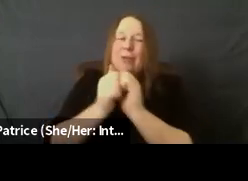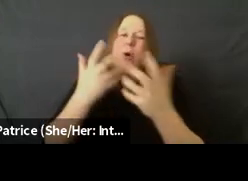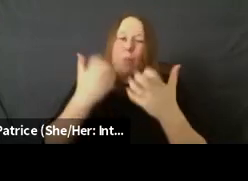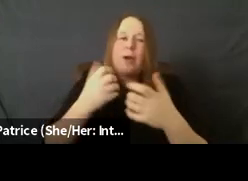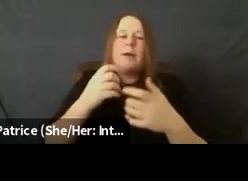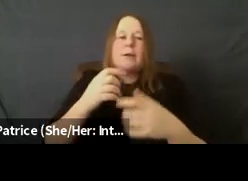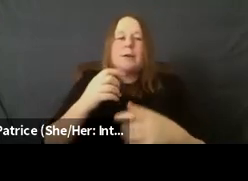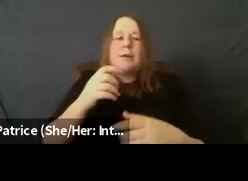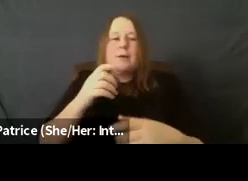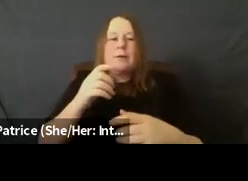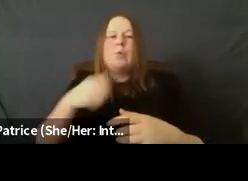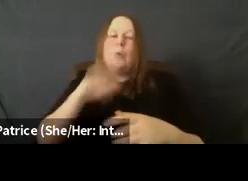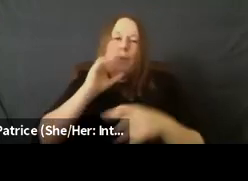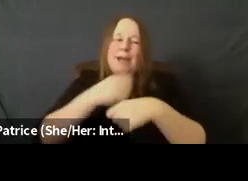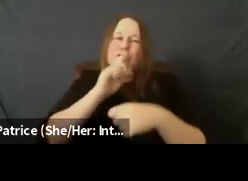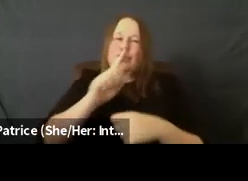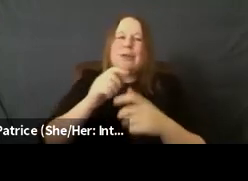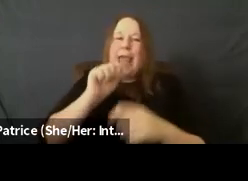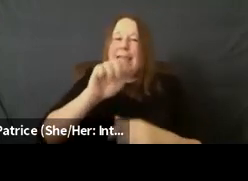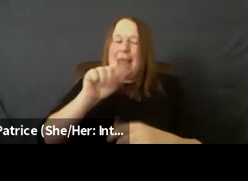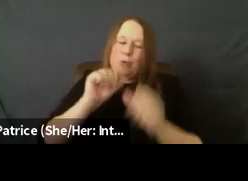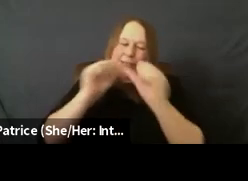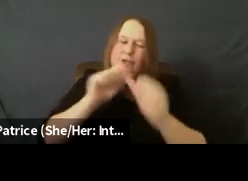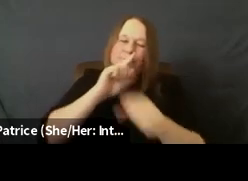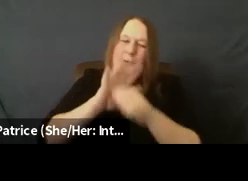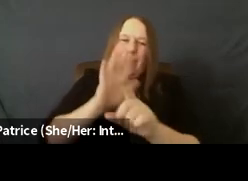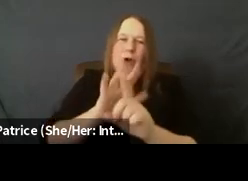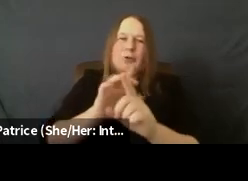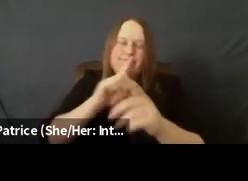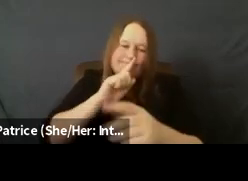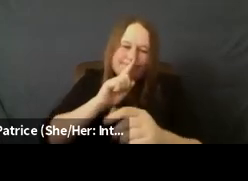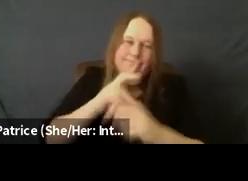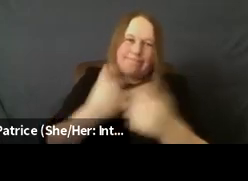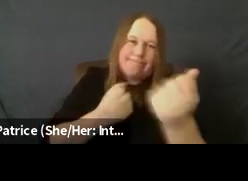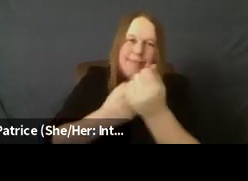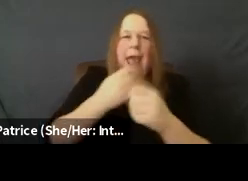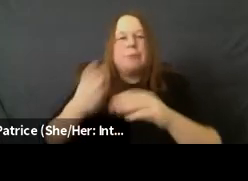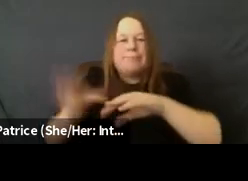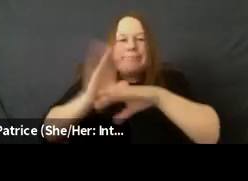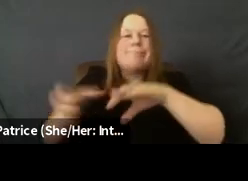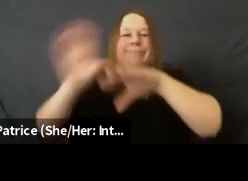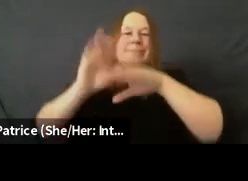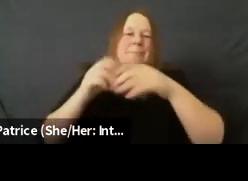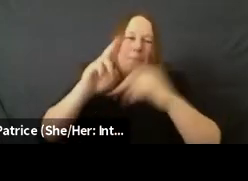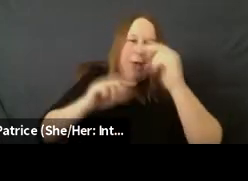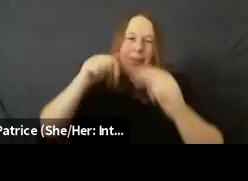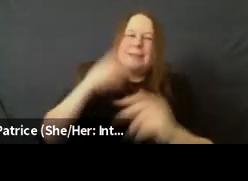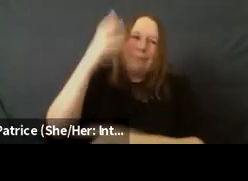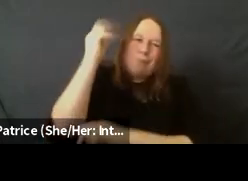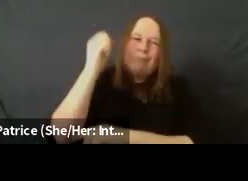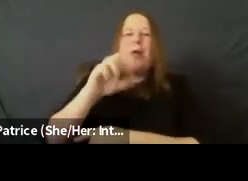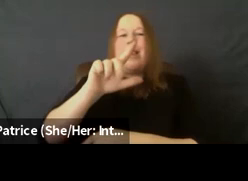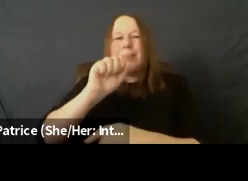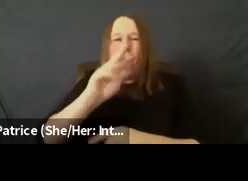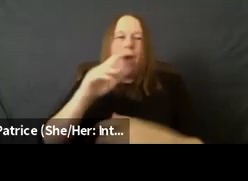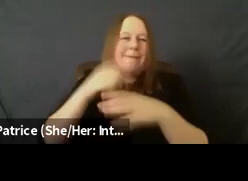ensure that the ADA continues to fulfill its promise and that we can build on this remarkable law into the future.